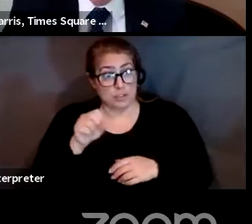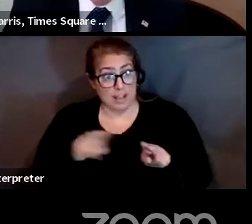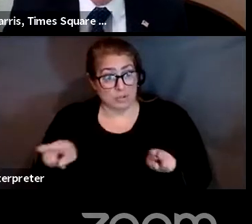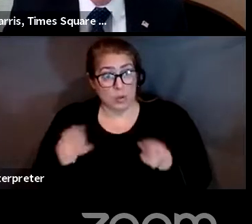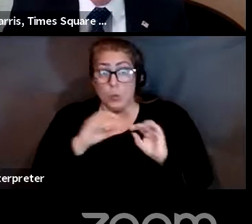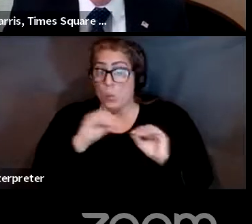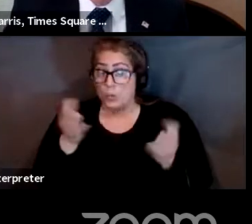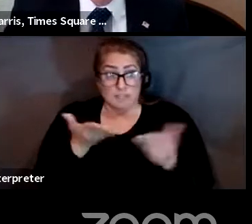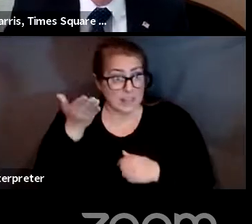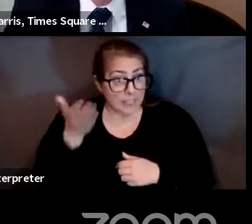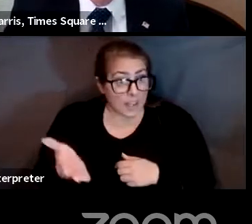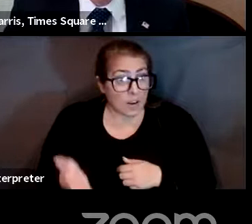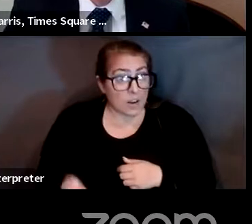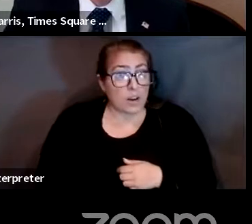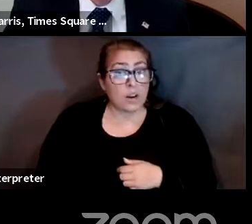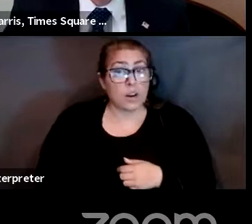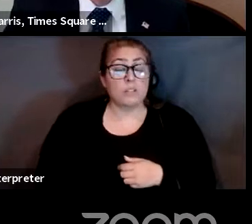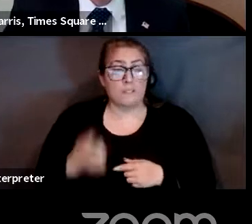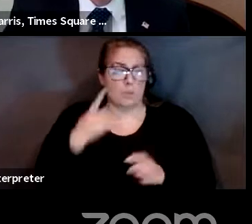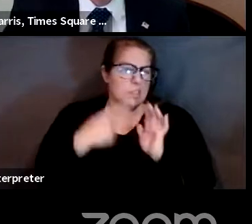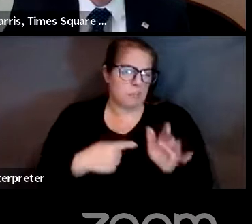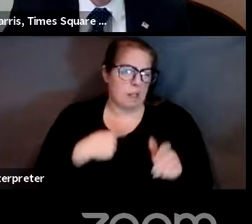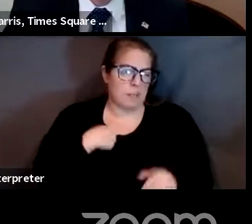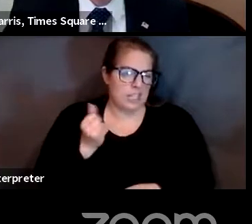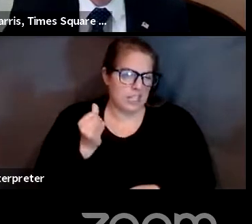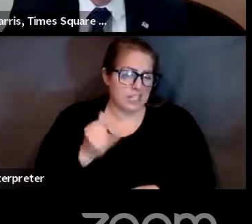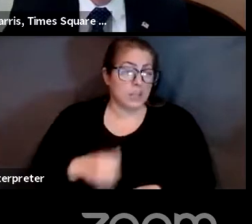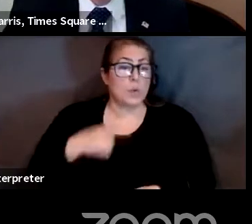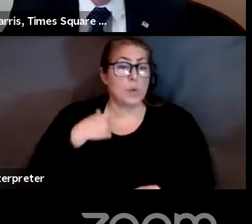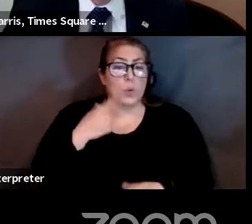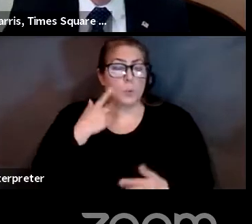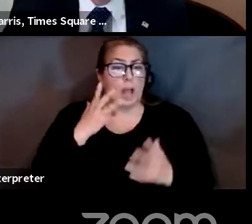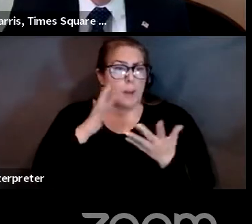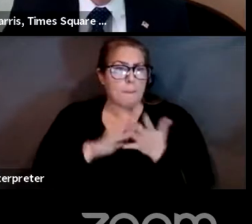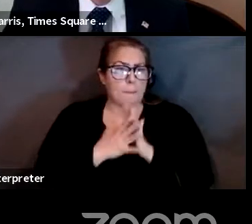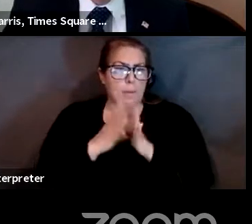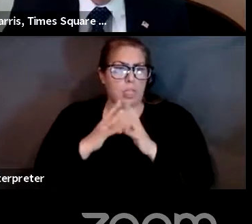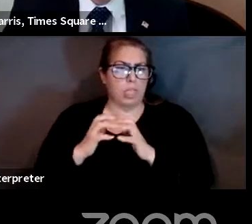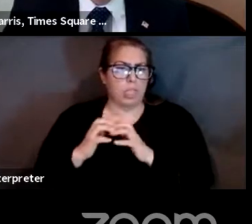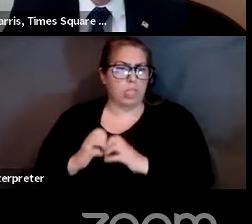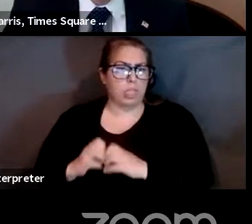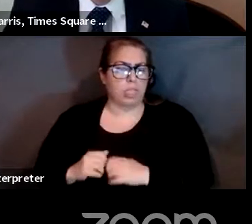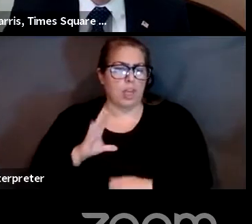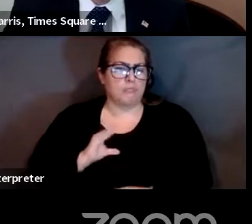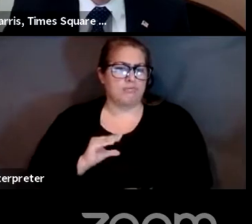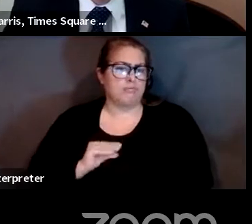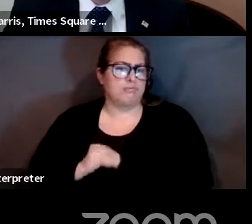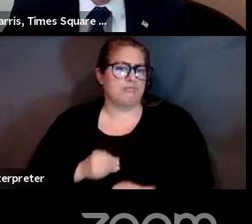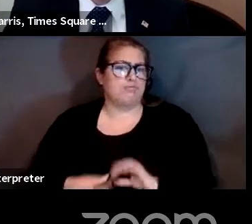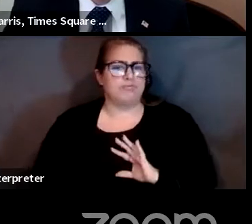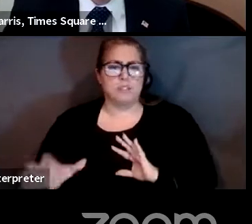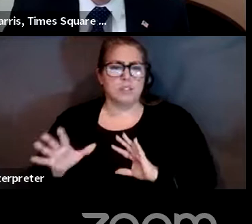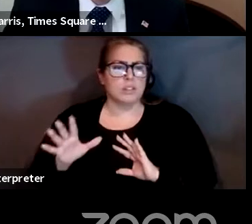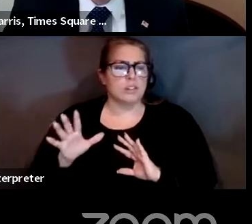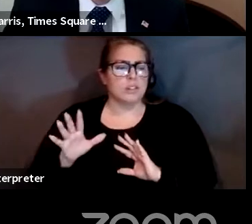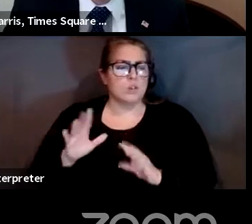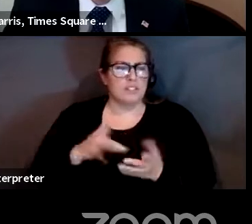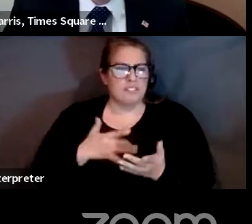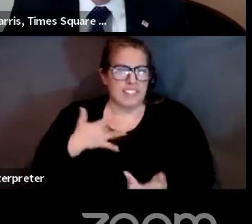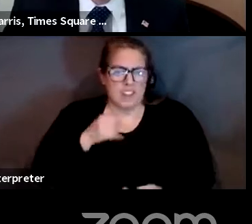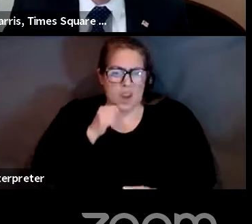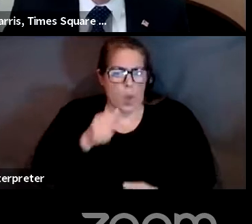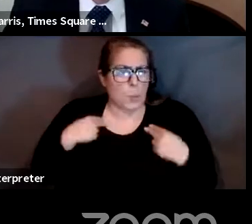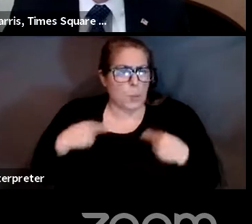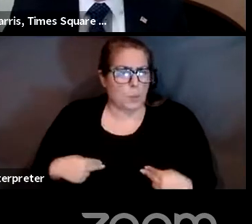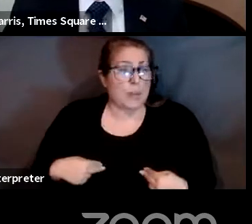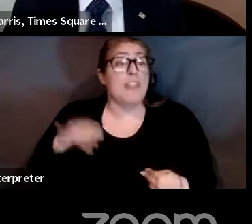you like in my case, you get broken down, you get dehumanized, and it exacerbates the